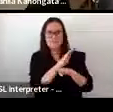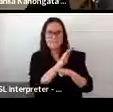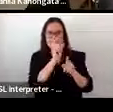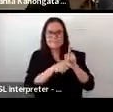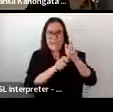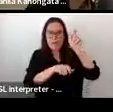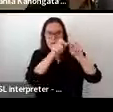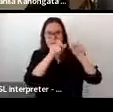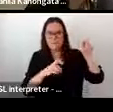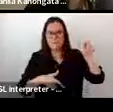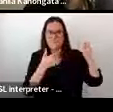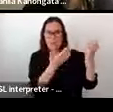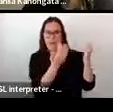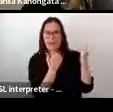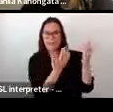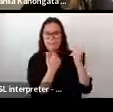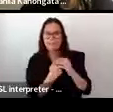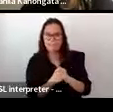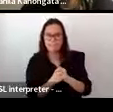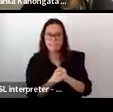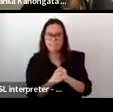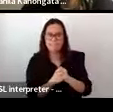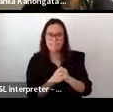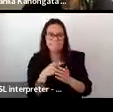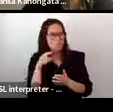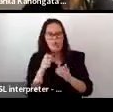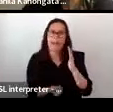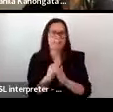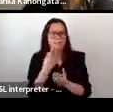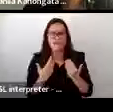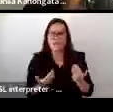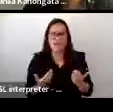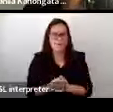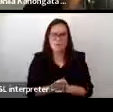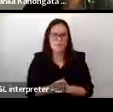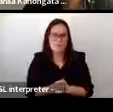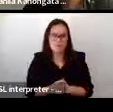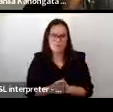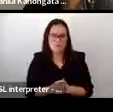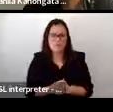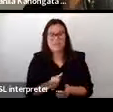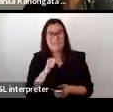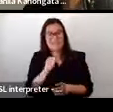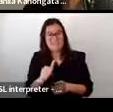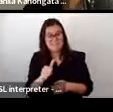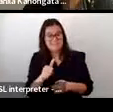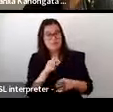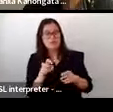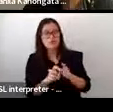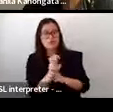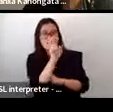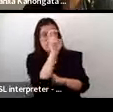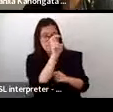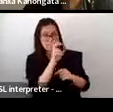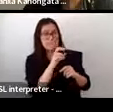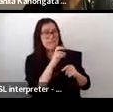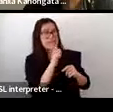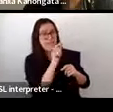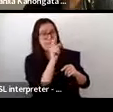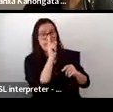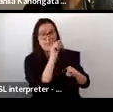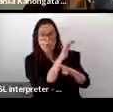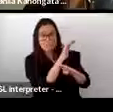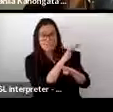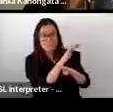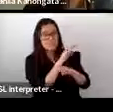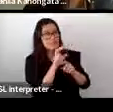destination for tourists in disabilities. If we lose the business of a tourist with disabilities, we lose the